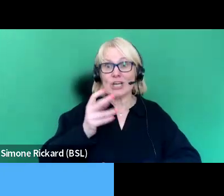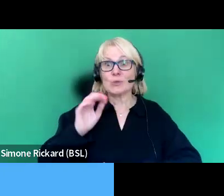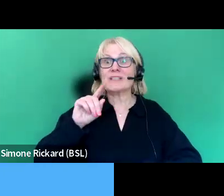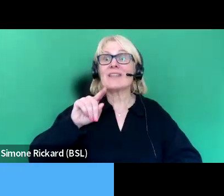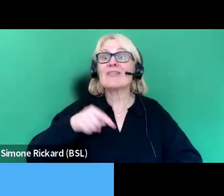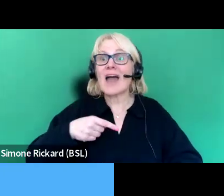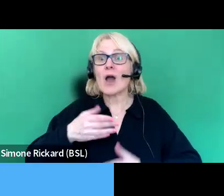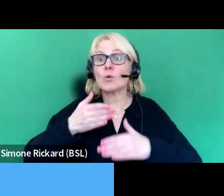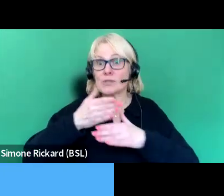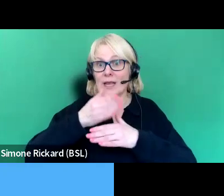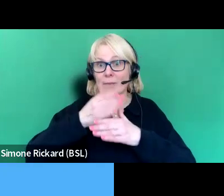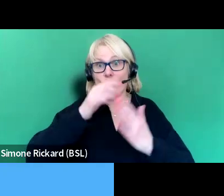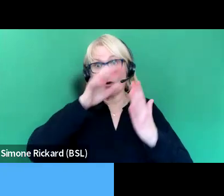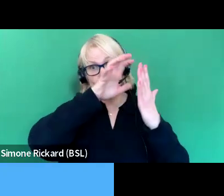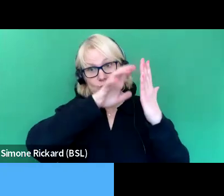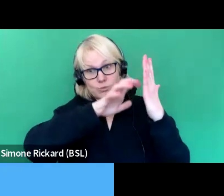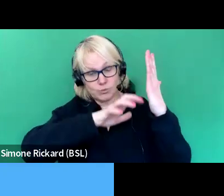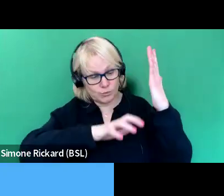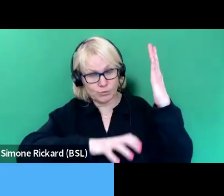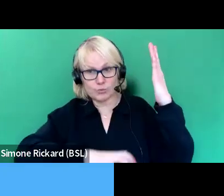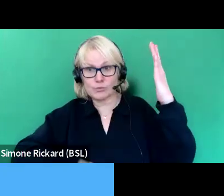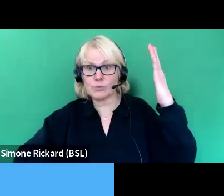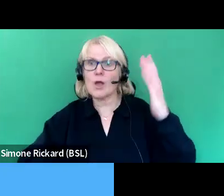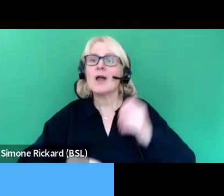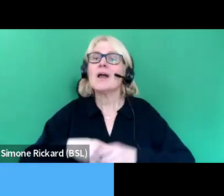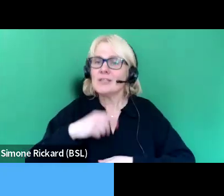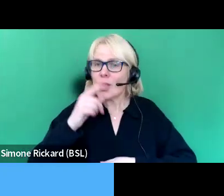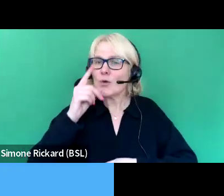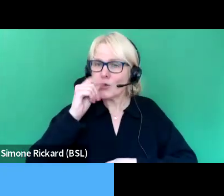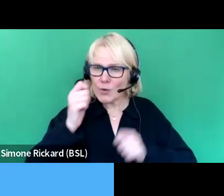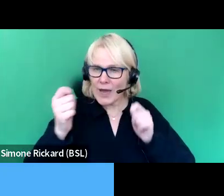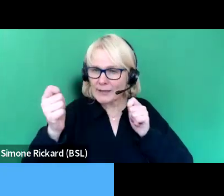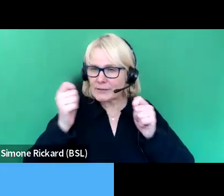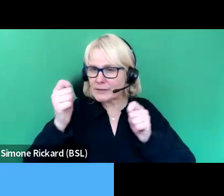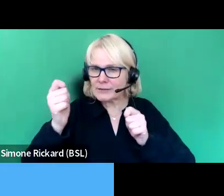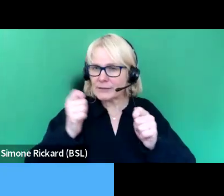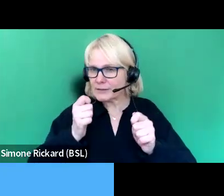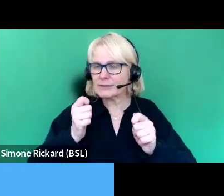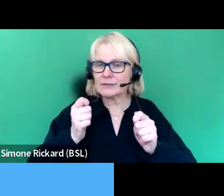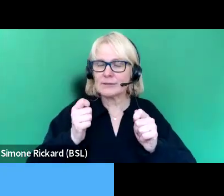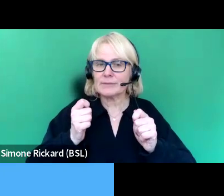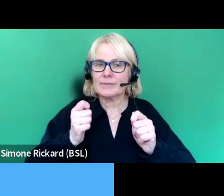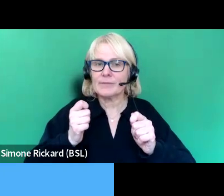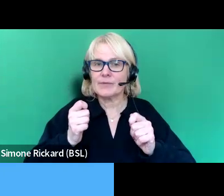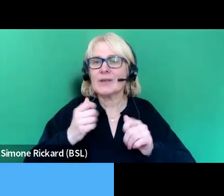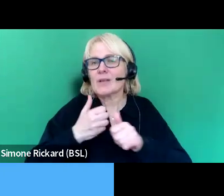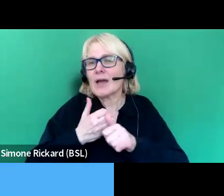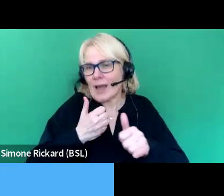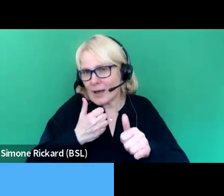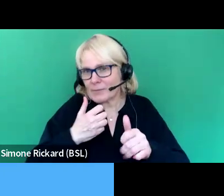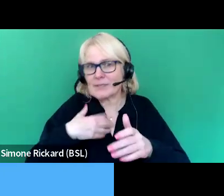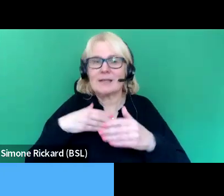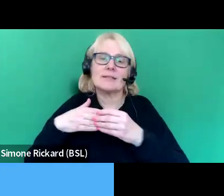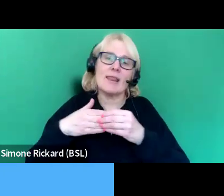employers who are on that journey. So you can filter it to be whether you specifically want to filter it to be a company that's a